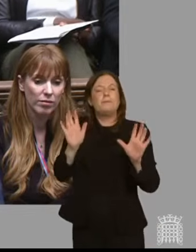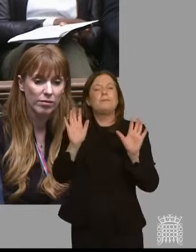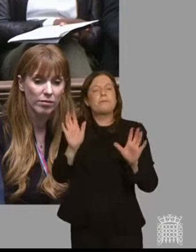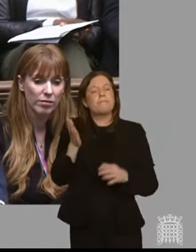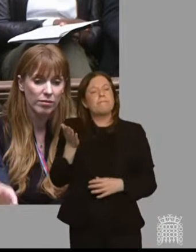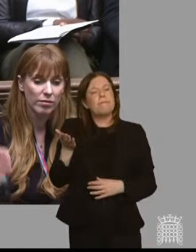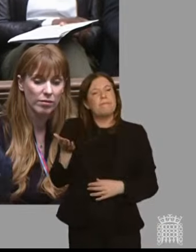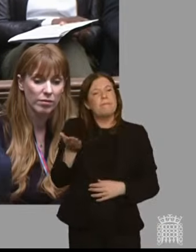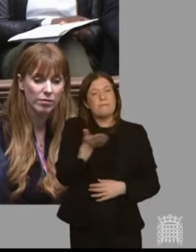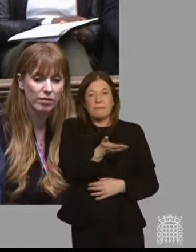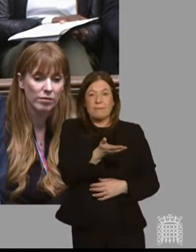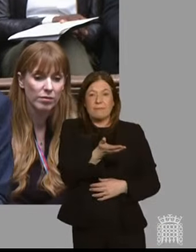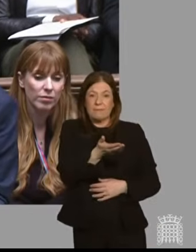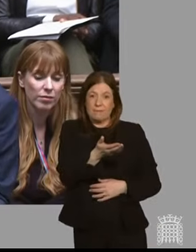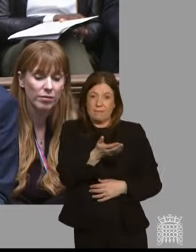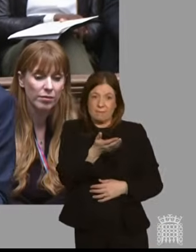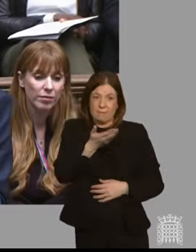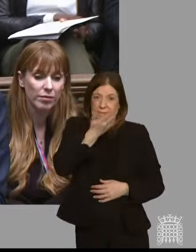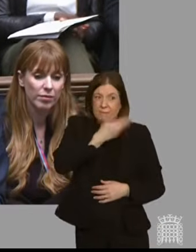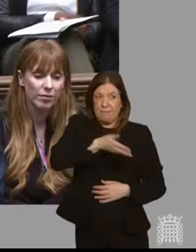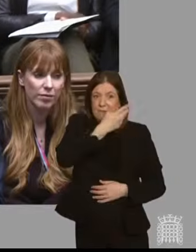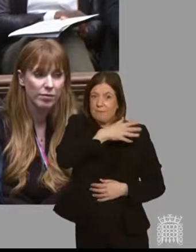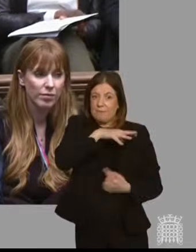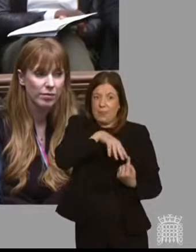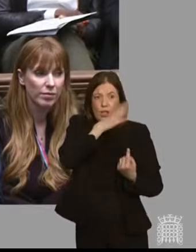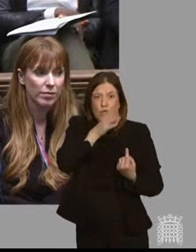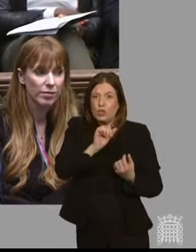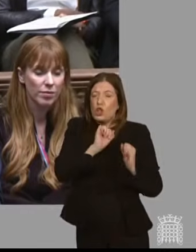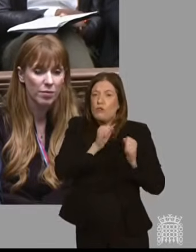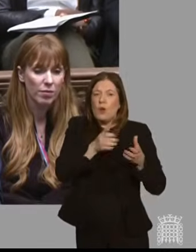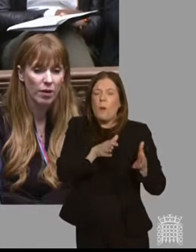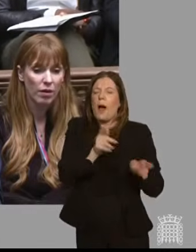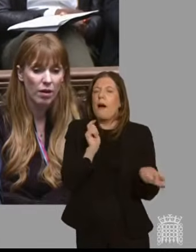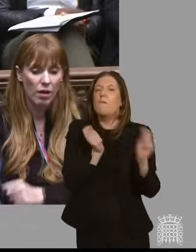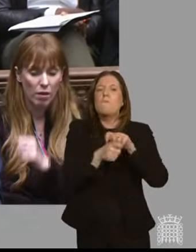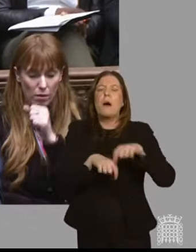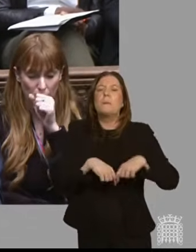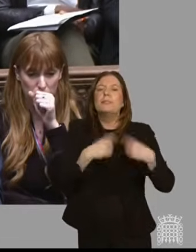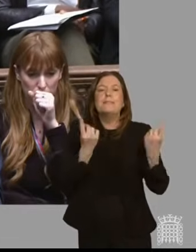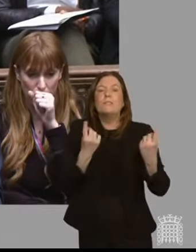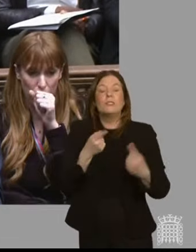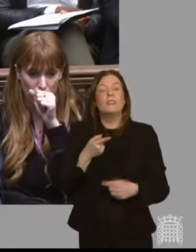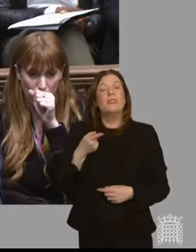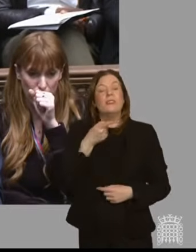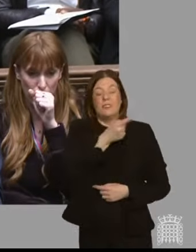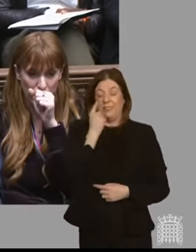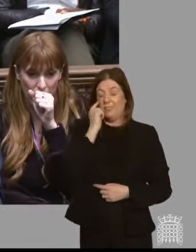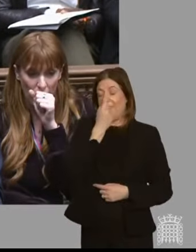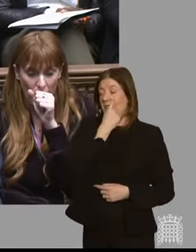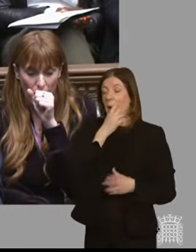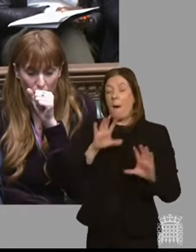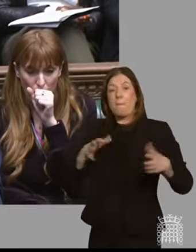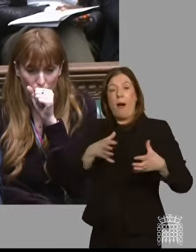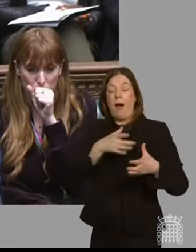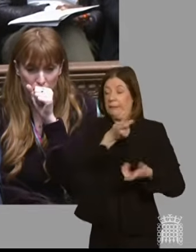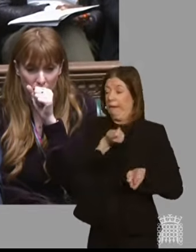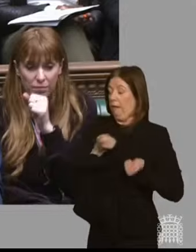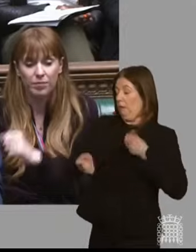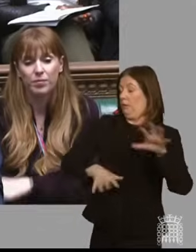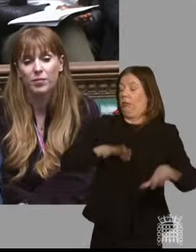can see it. The Prime Minister has lost control of his party to the hordes of records of